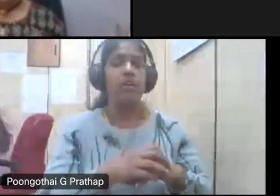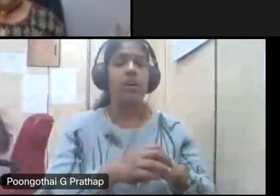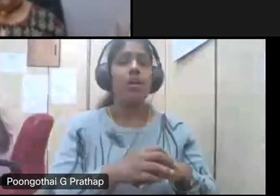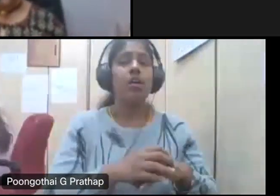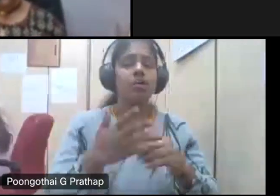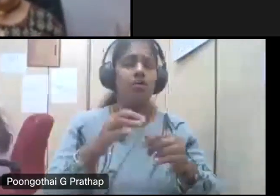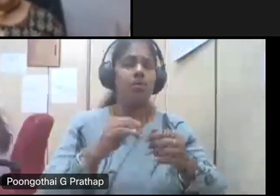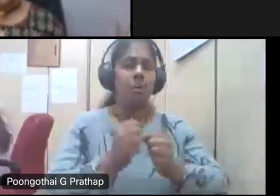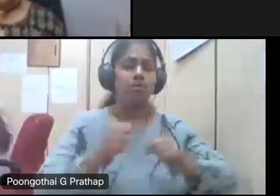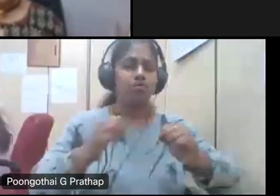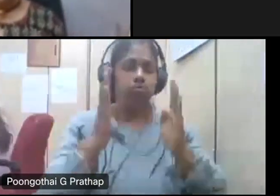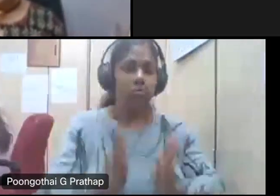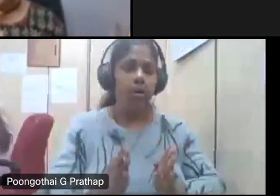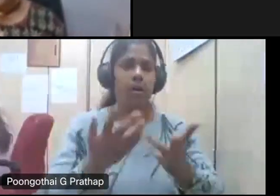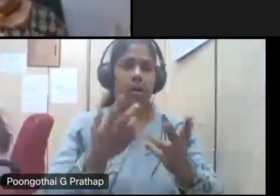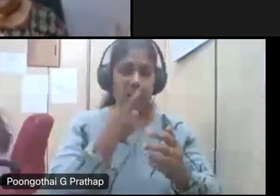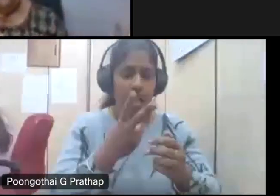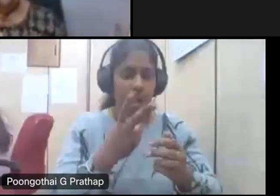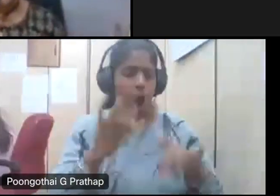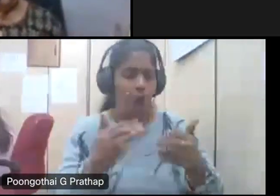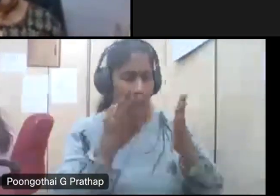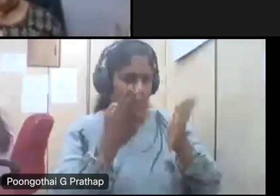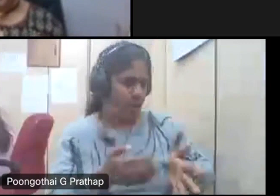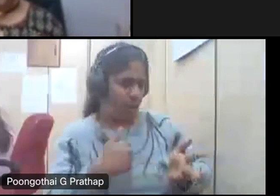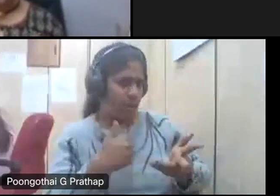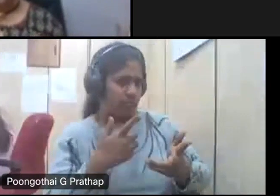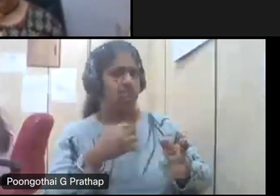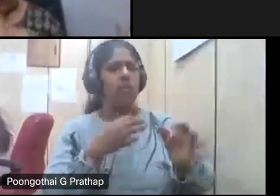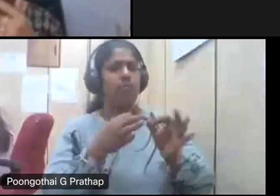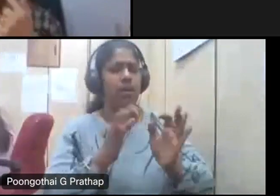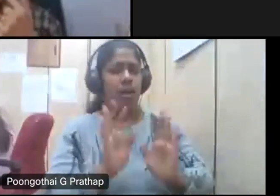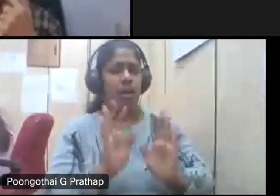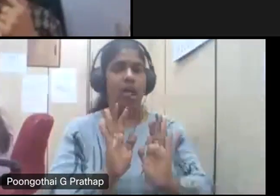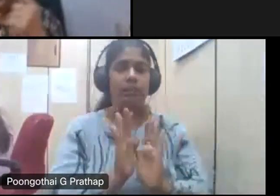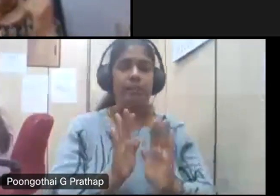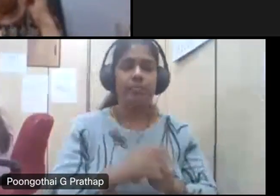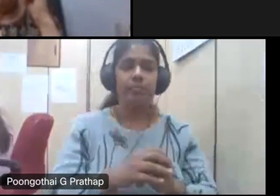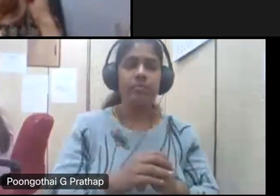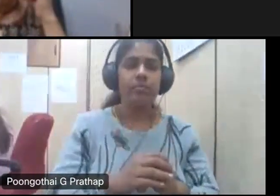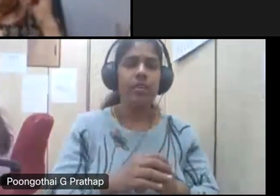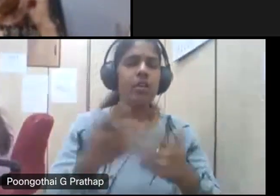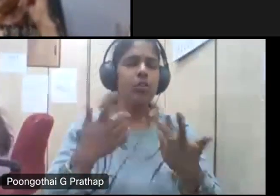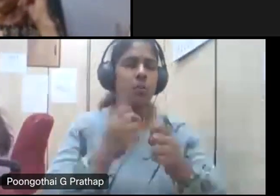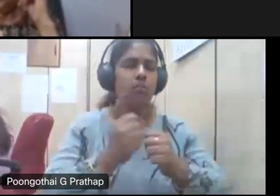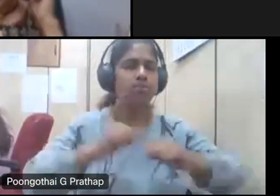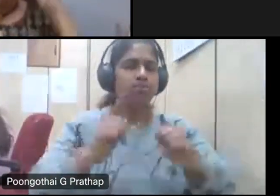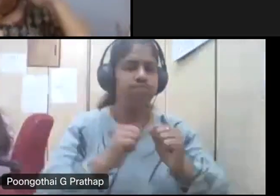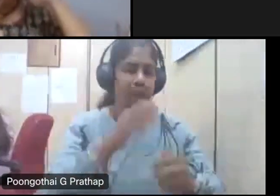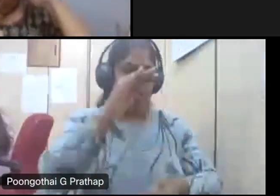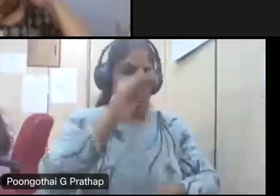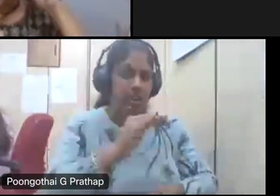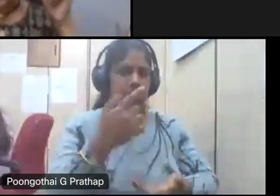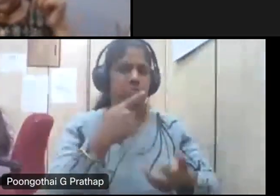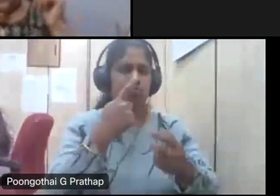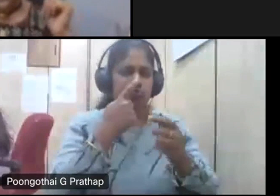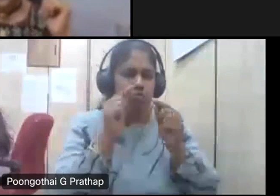syndrome shows. Persons with Down syndrome have small nose, small low-set ears,